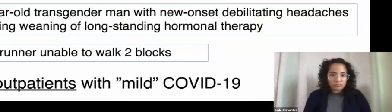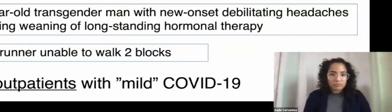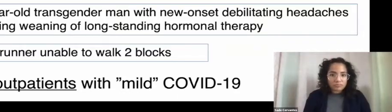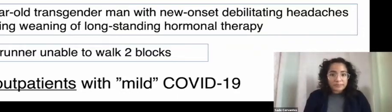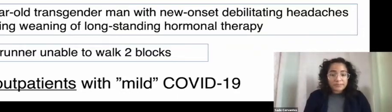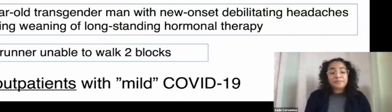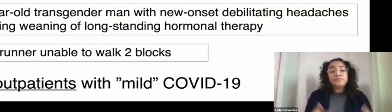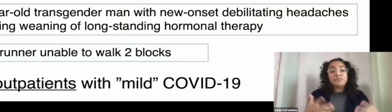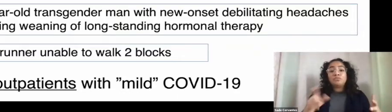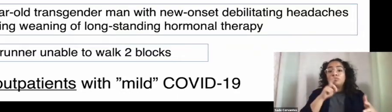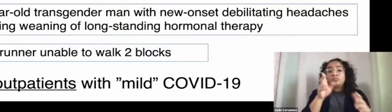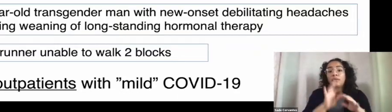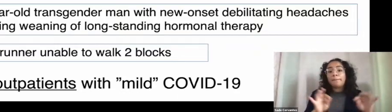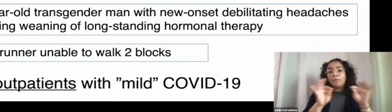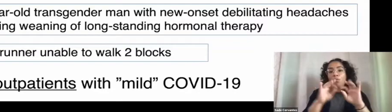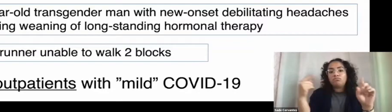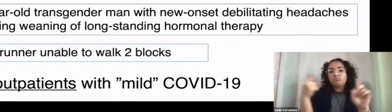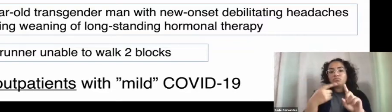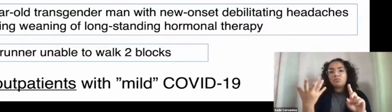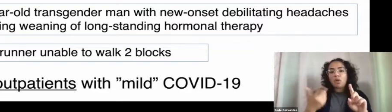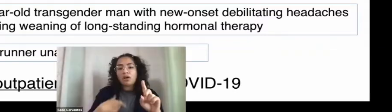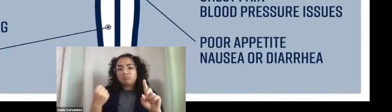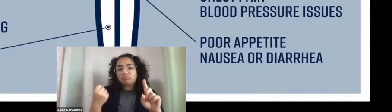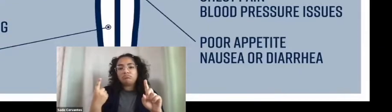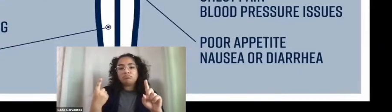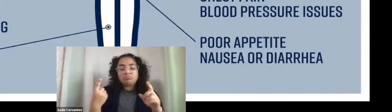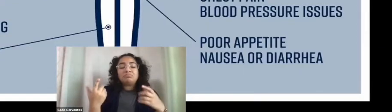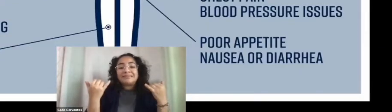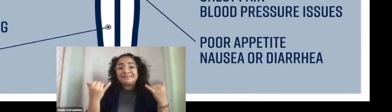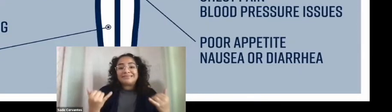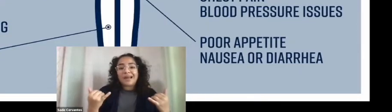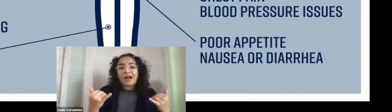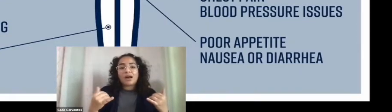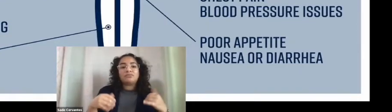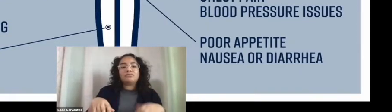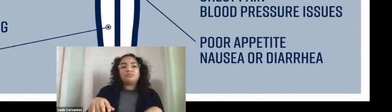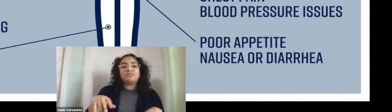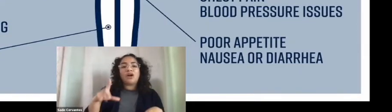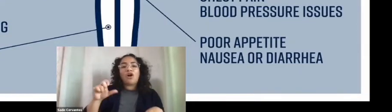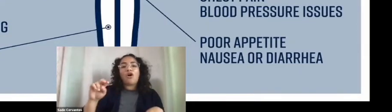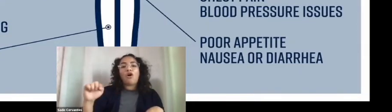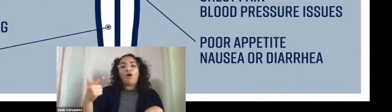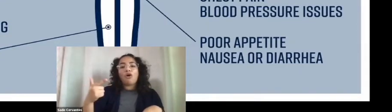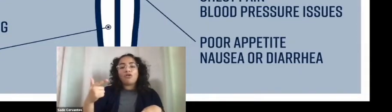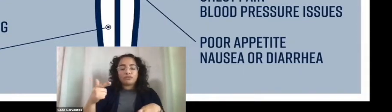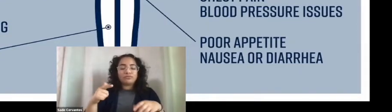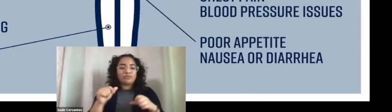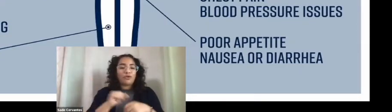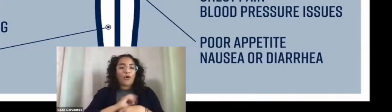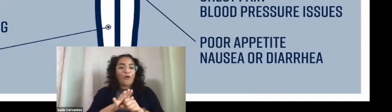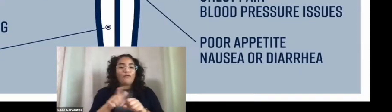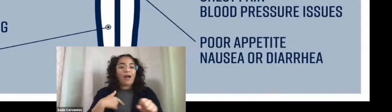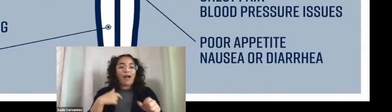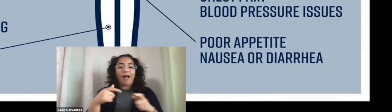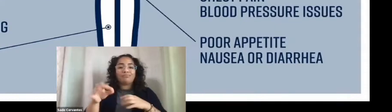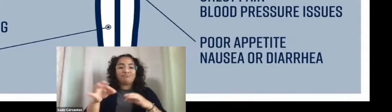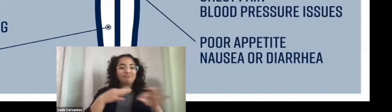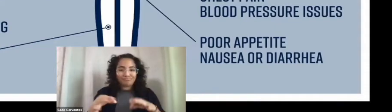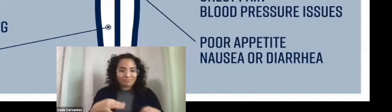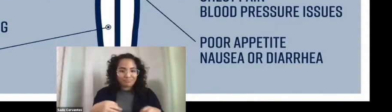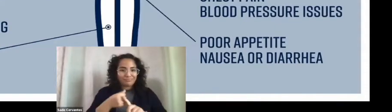the important thing to understand is that now long COVID is really well described. We know